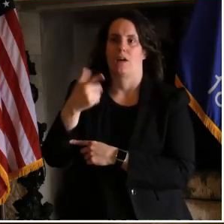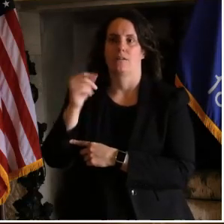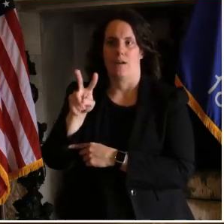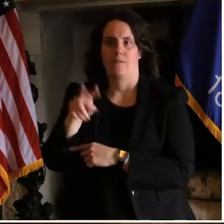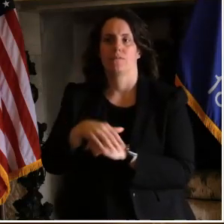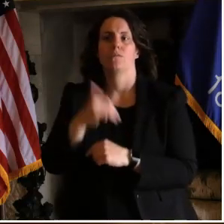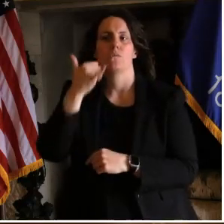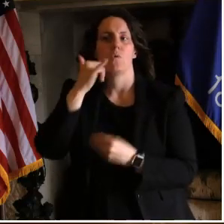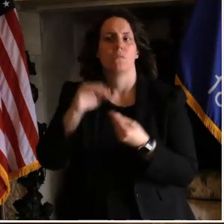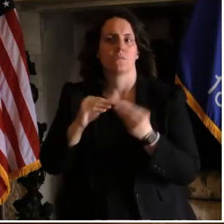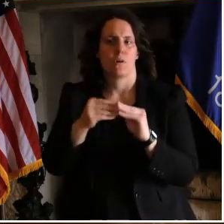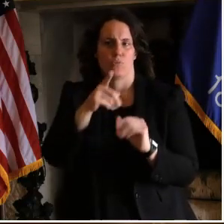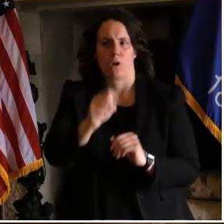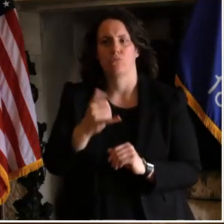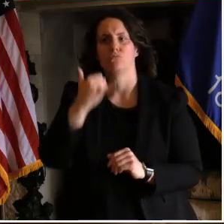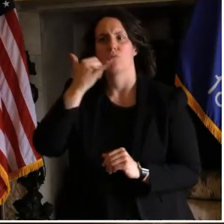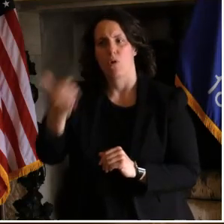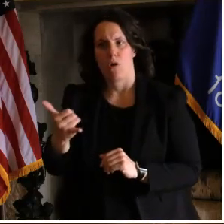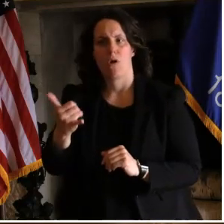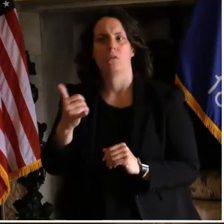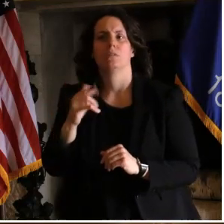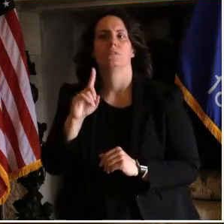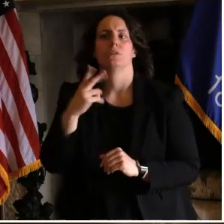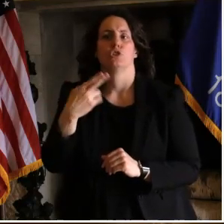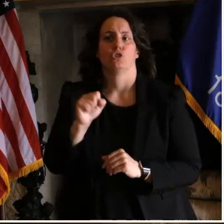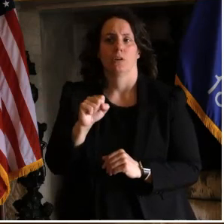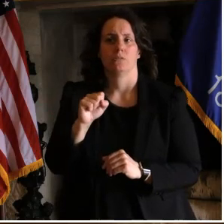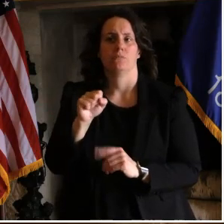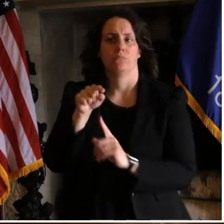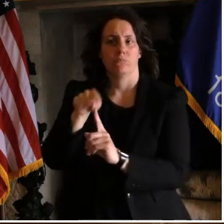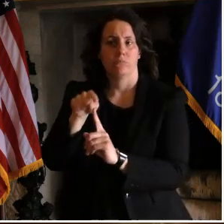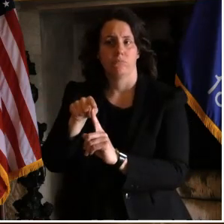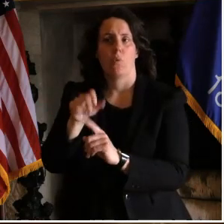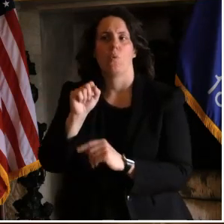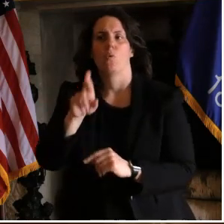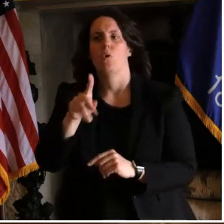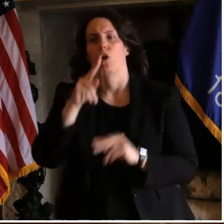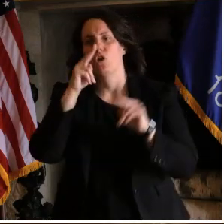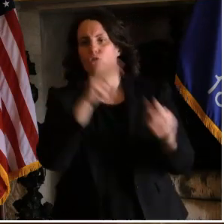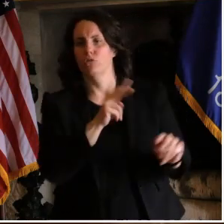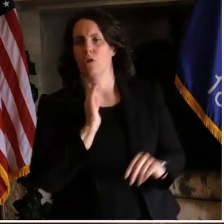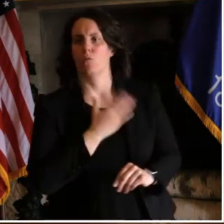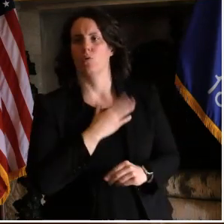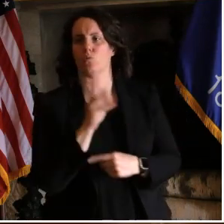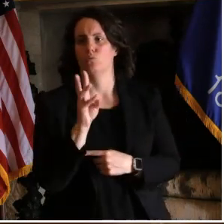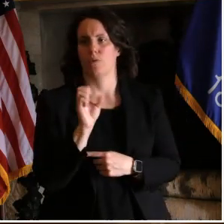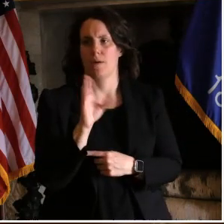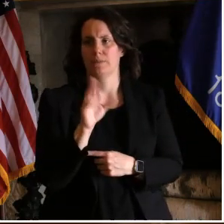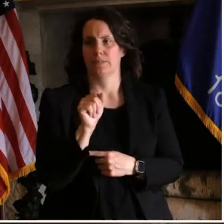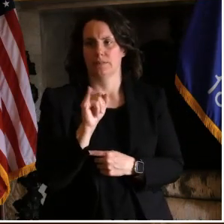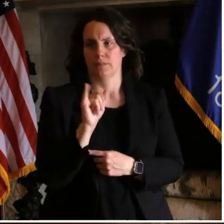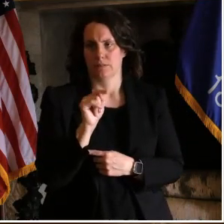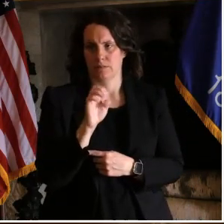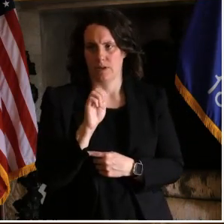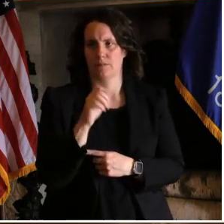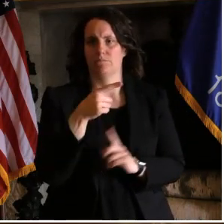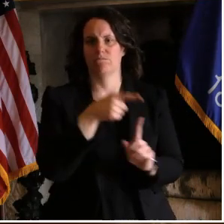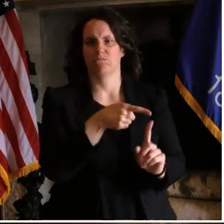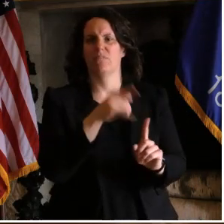608-266-1683. Also, a reminder to continue to monitor the DHS Outbreaks and Investigations page and the COVID-19 page at